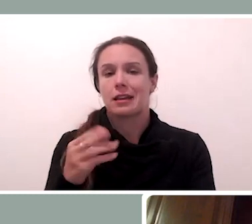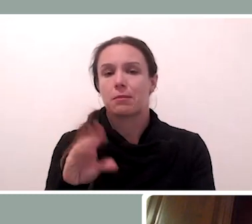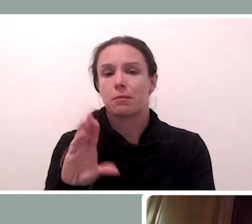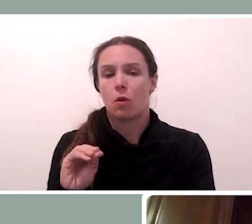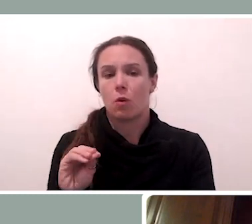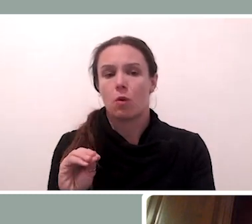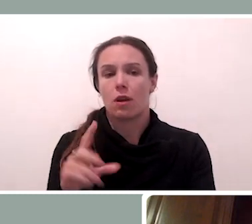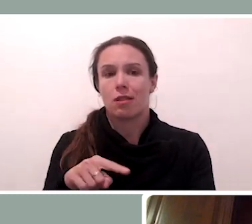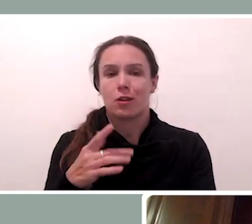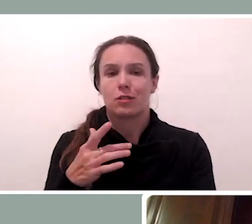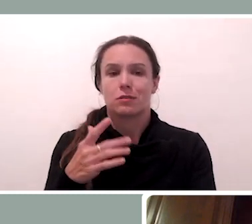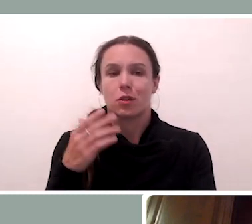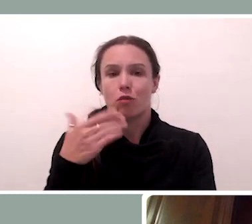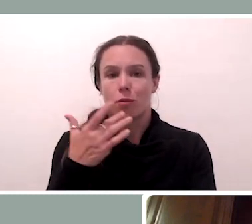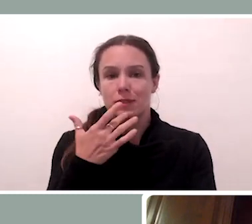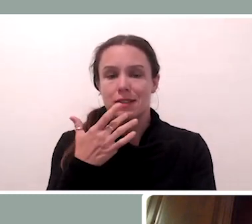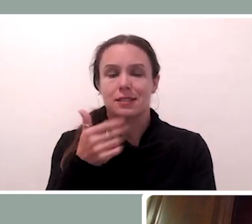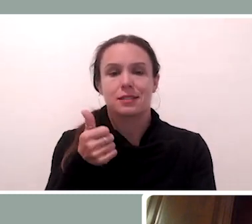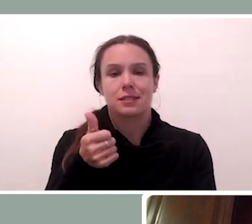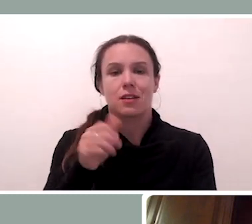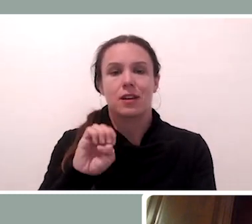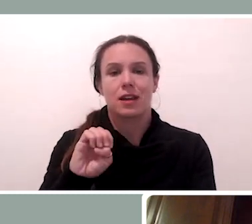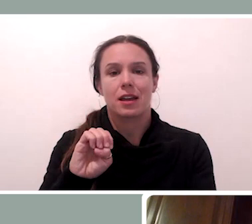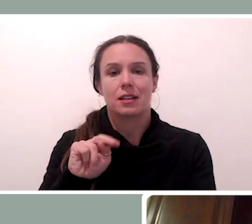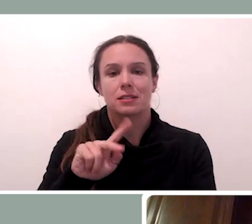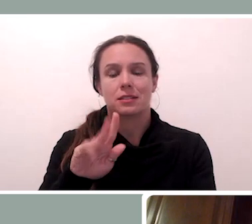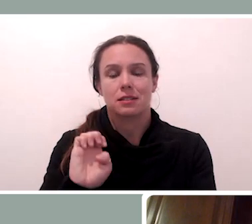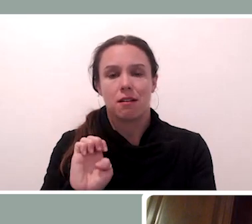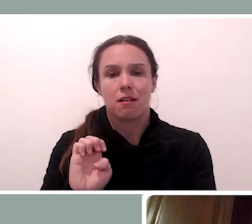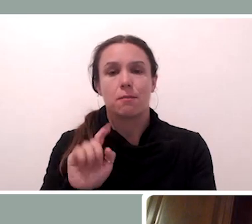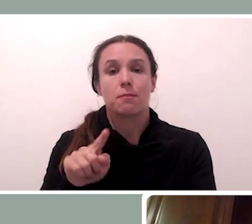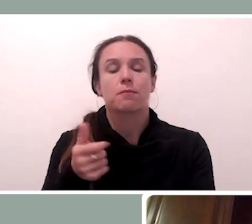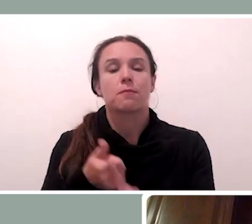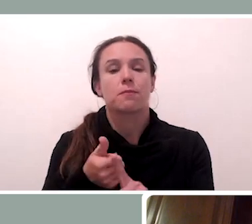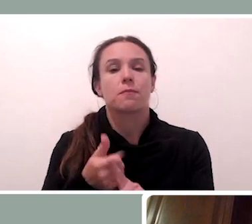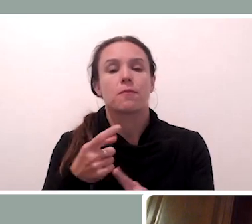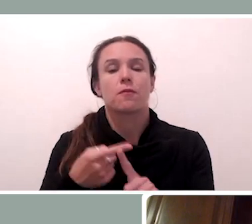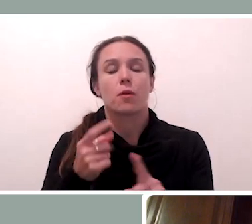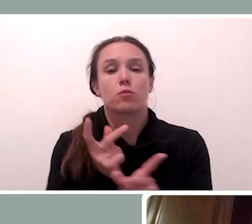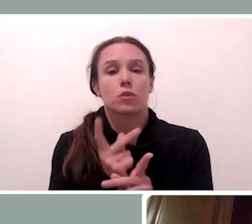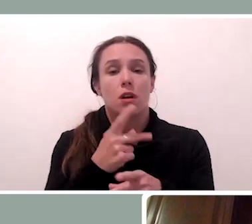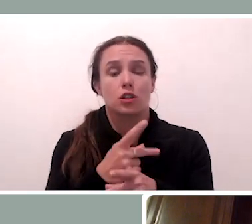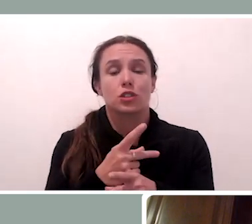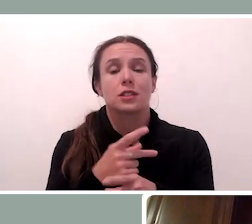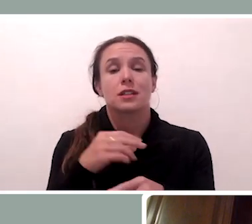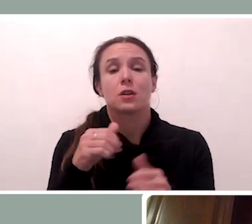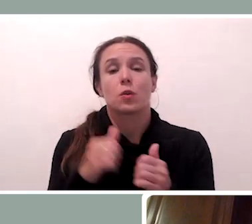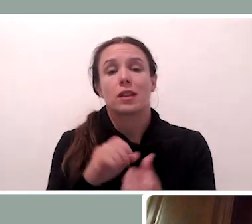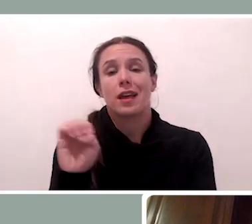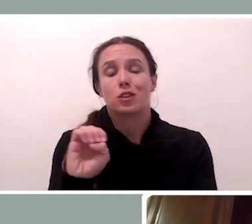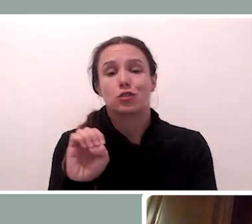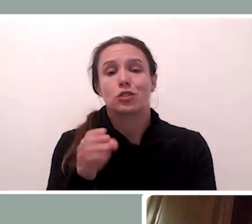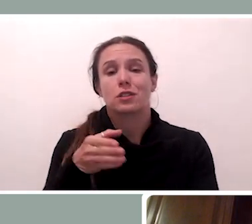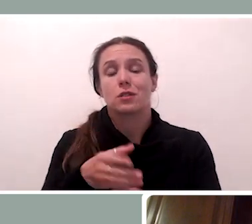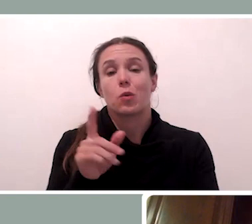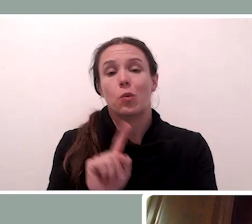aromatase inhibitors. So aromatase is an enzyme that is involved in the production of estrogen in the postmenopausal setting from the adrenals and the